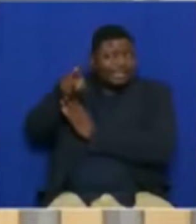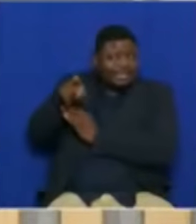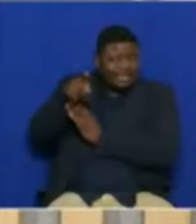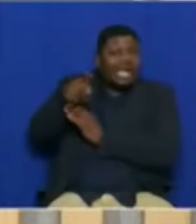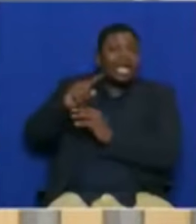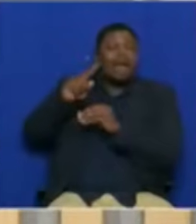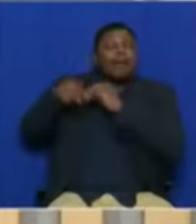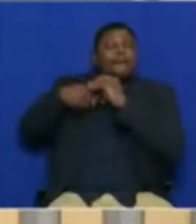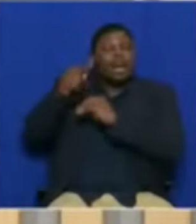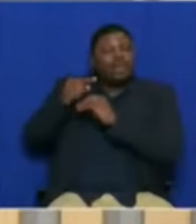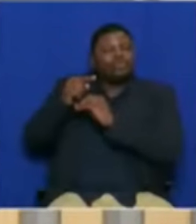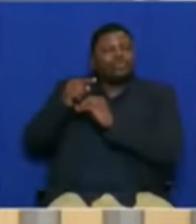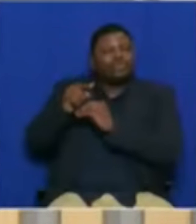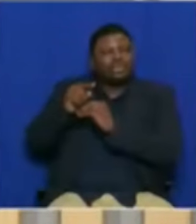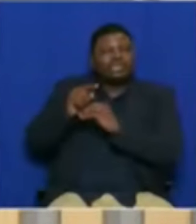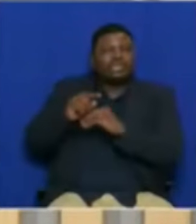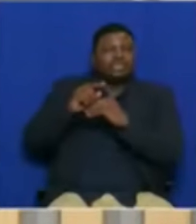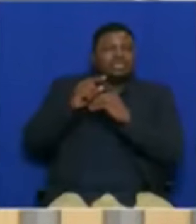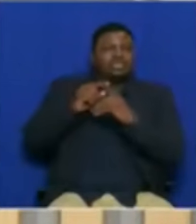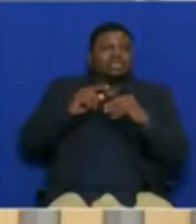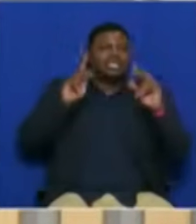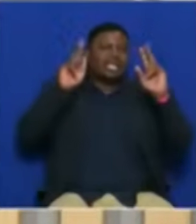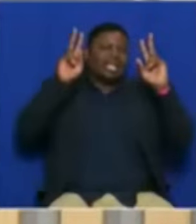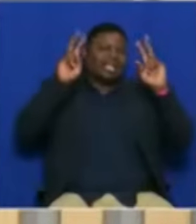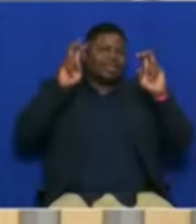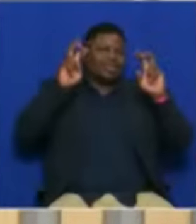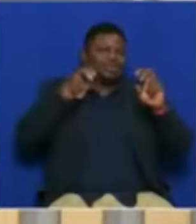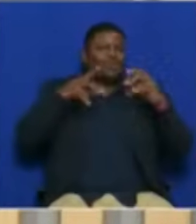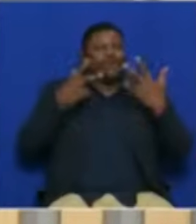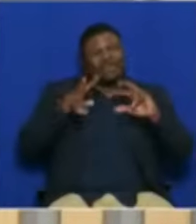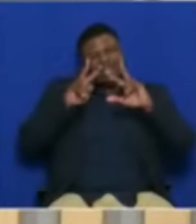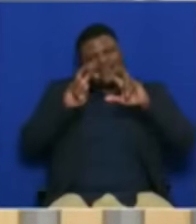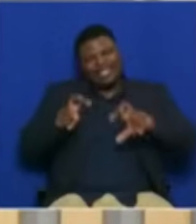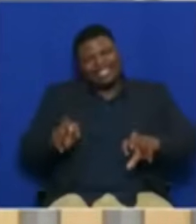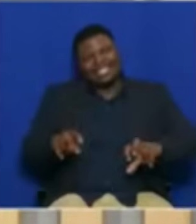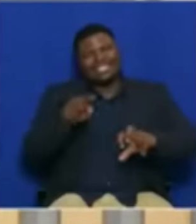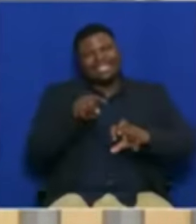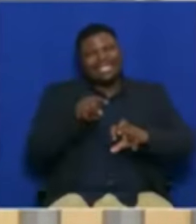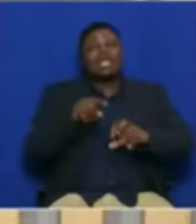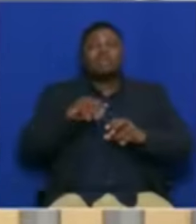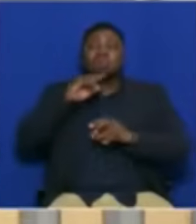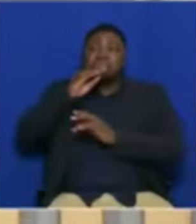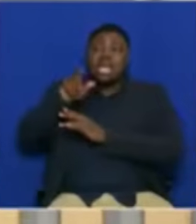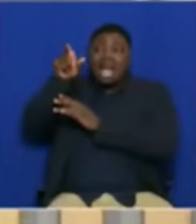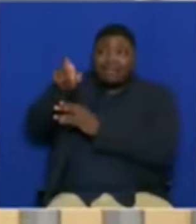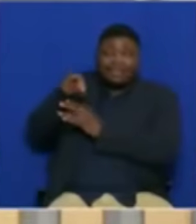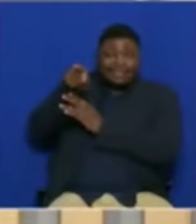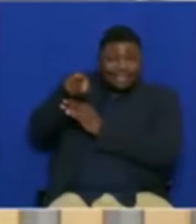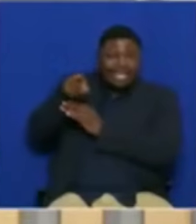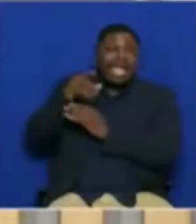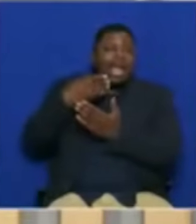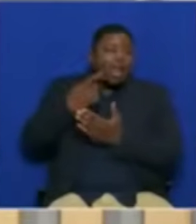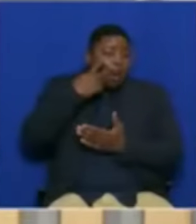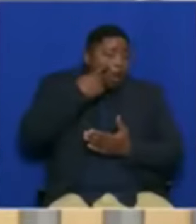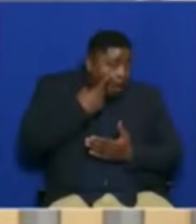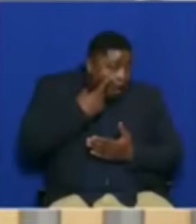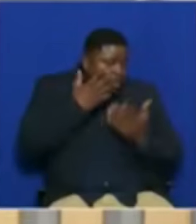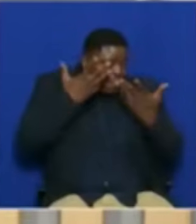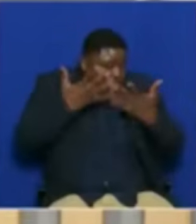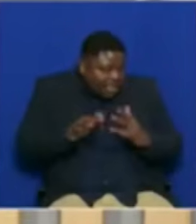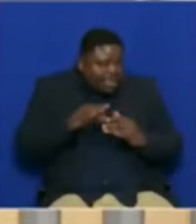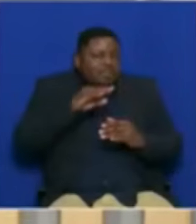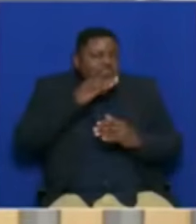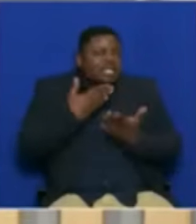matter or something within the investigation that you're conducting to confirm or otherwise with regards. That's why we will obtain a witness